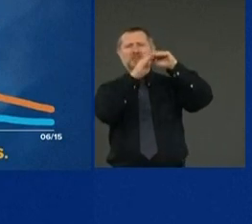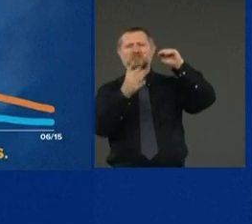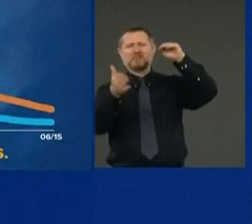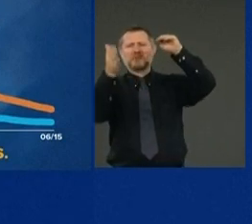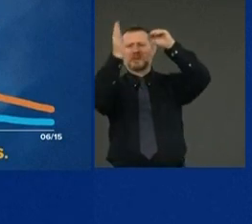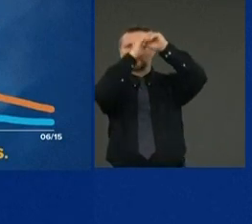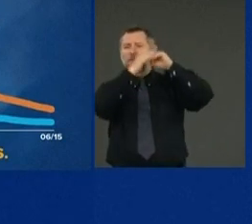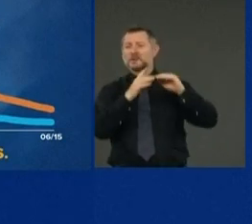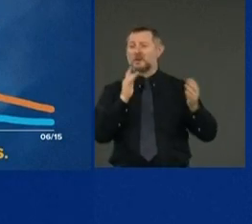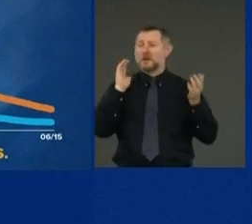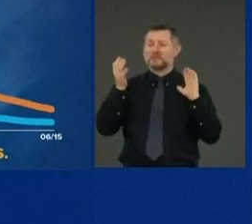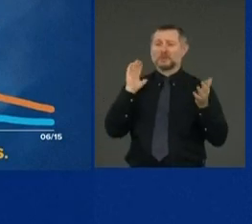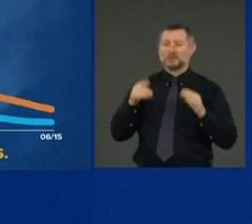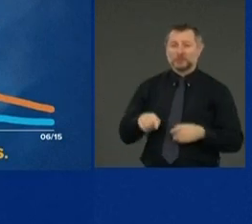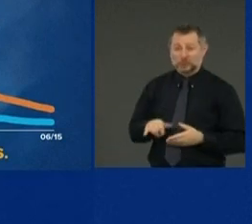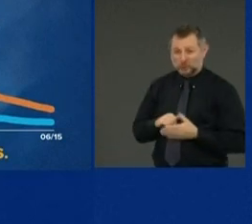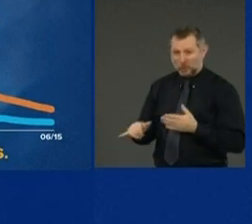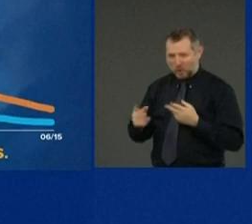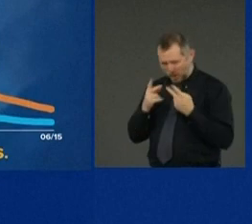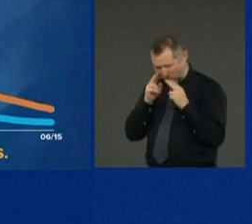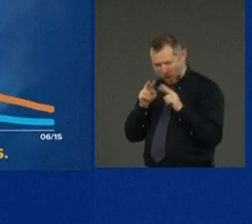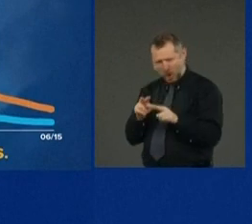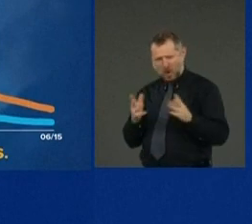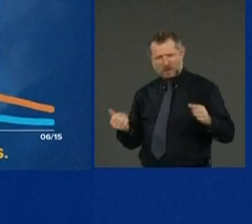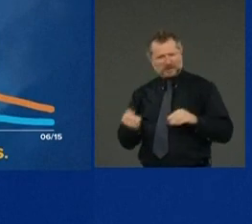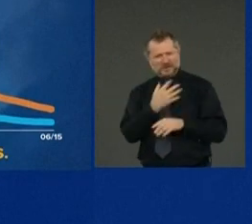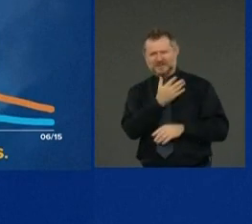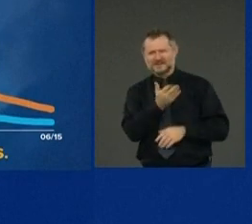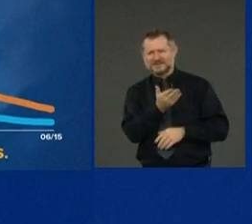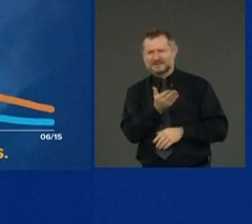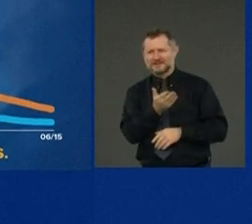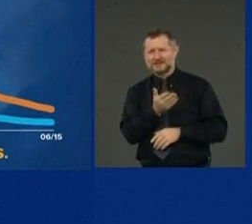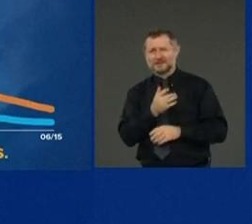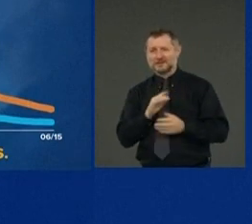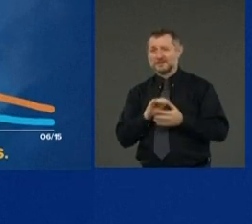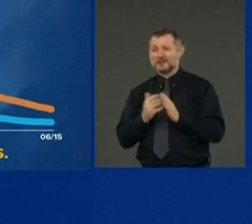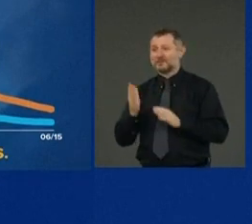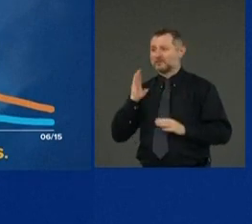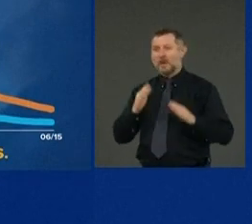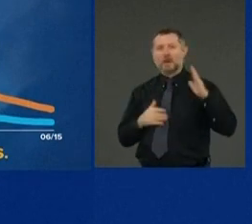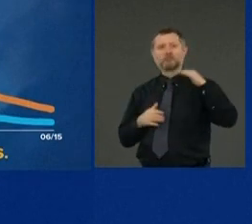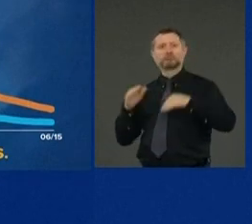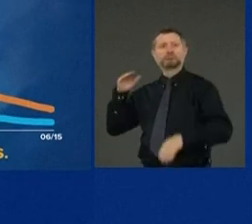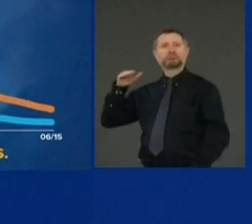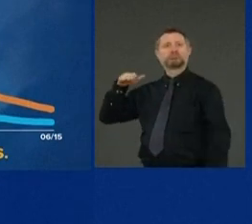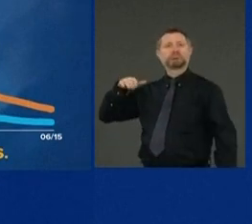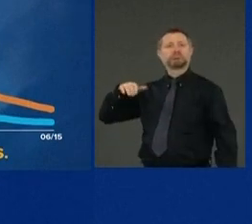And then compare that to New York, where we are on the decrease,